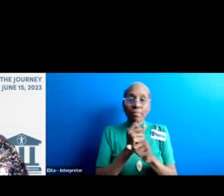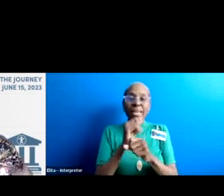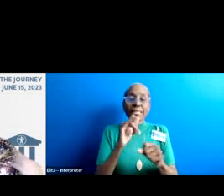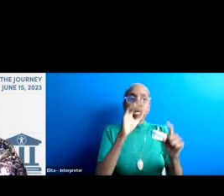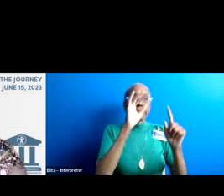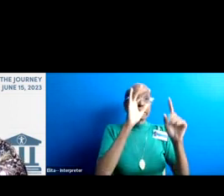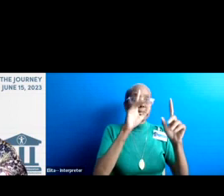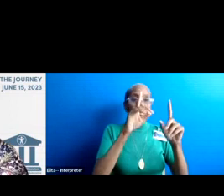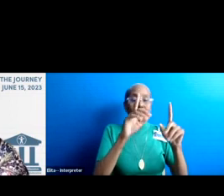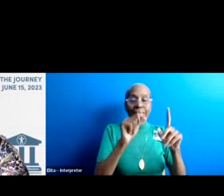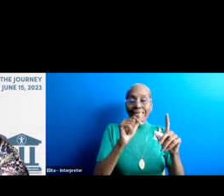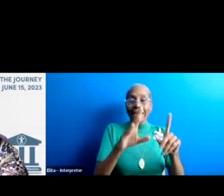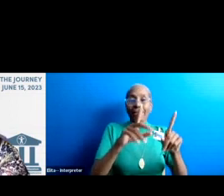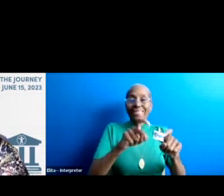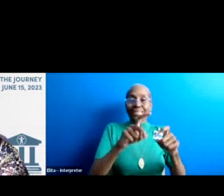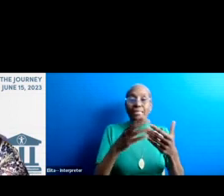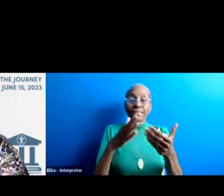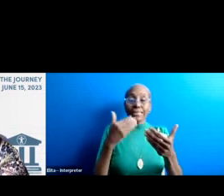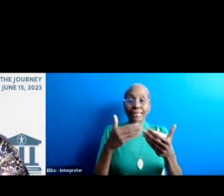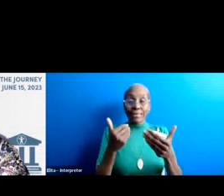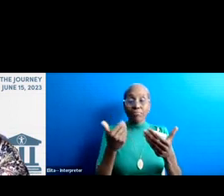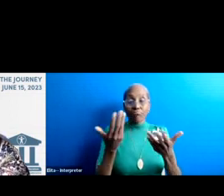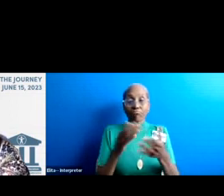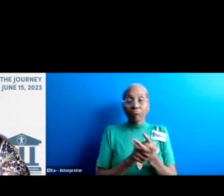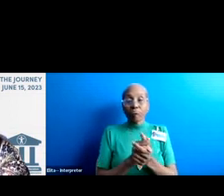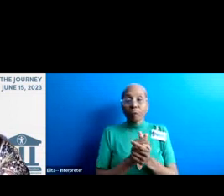tab testing even easier. So that's sort of a